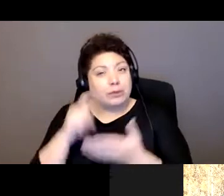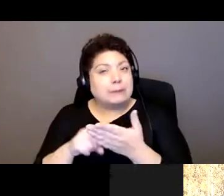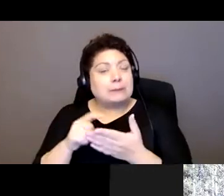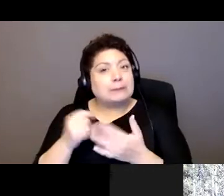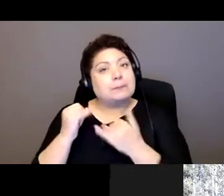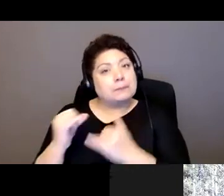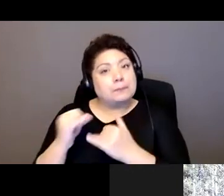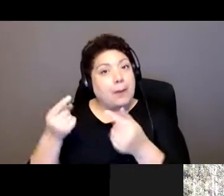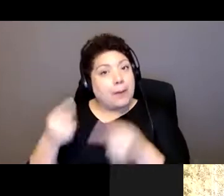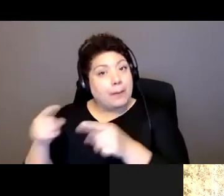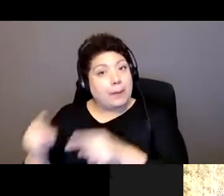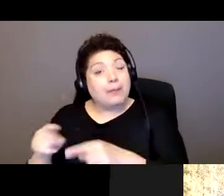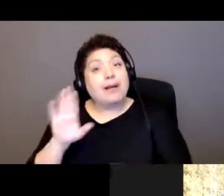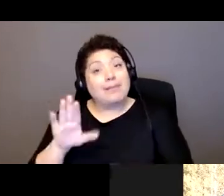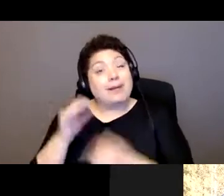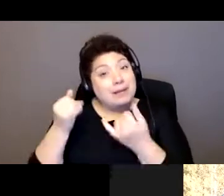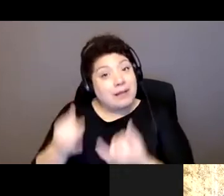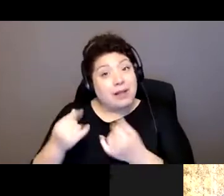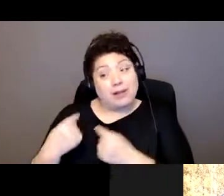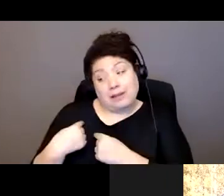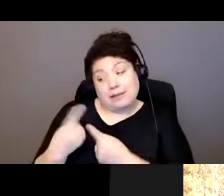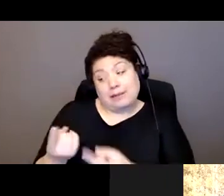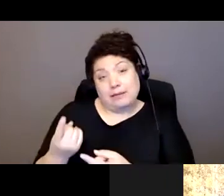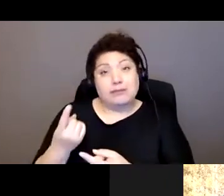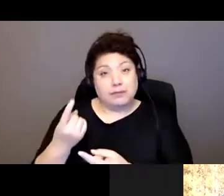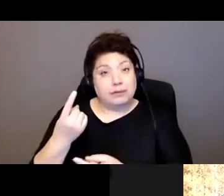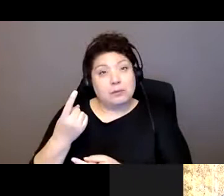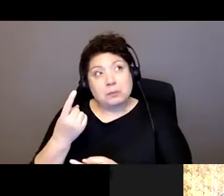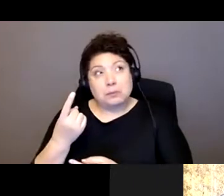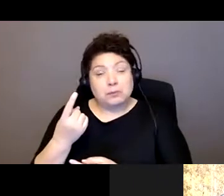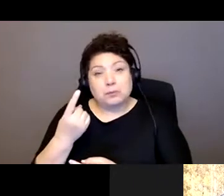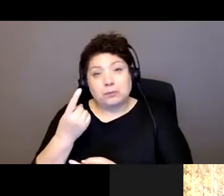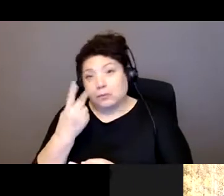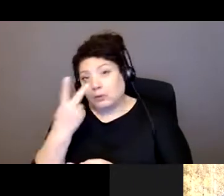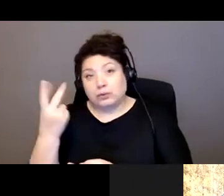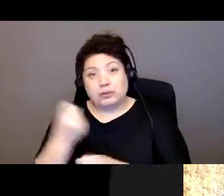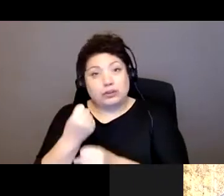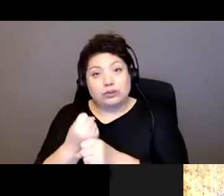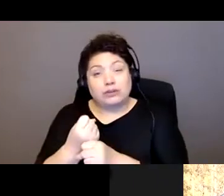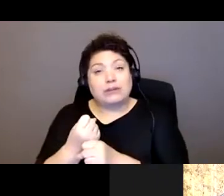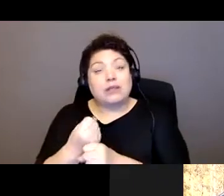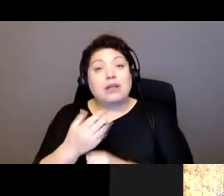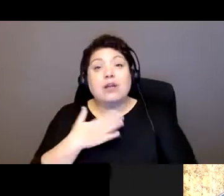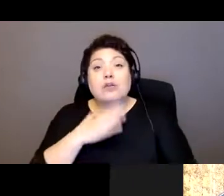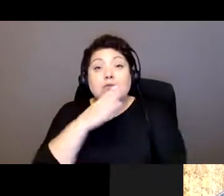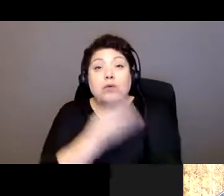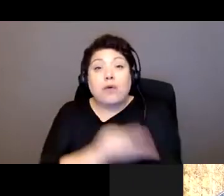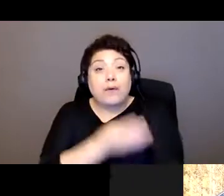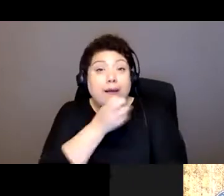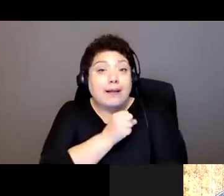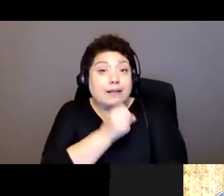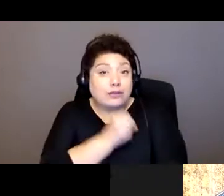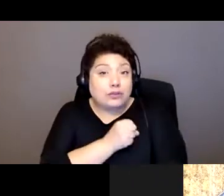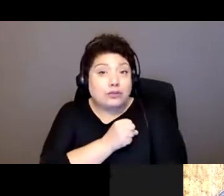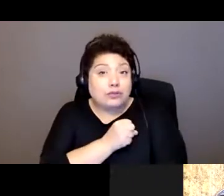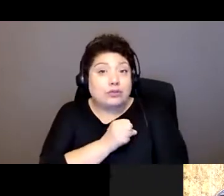the last few years that I would say in my daughter's age, maybe,